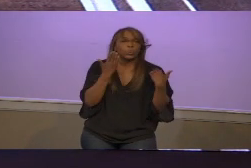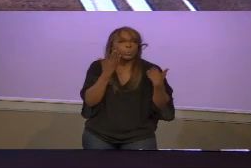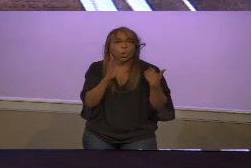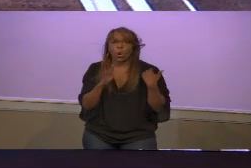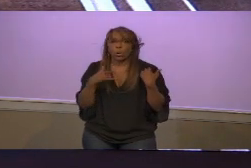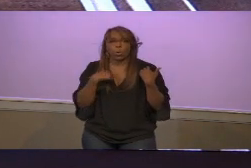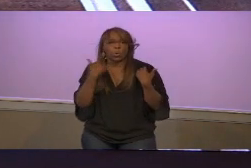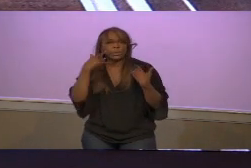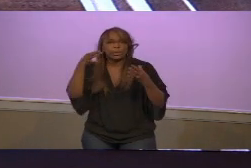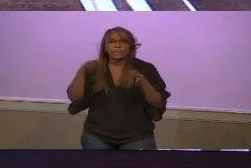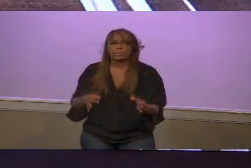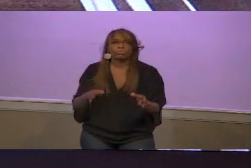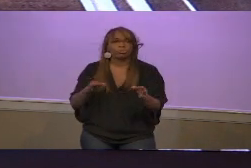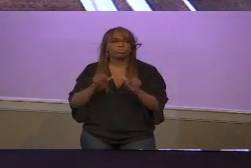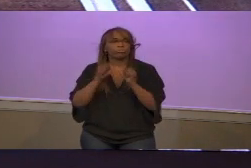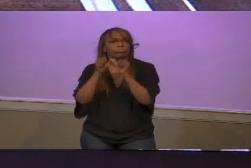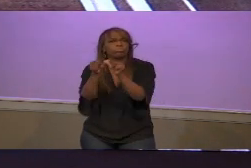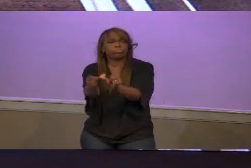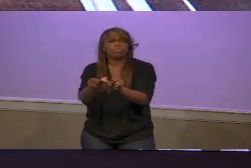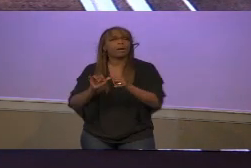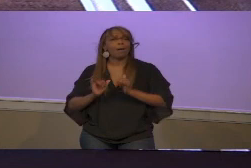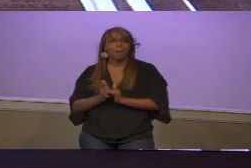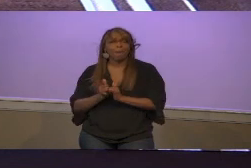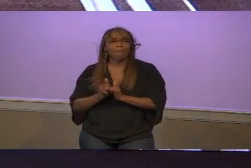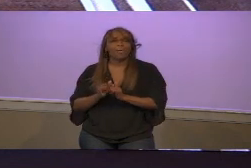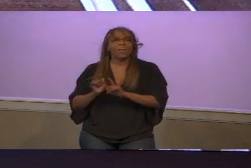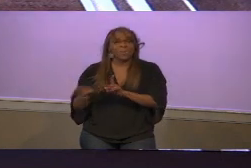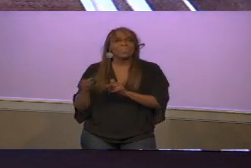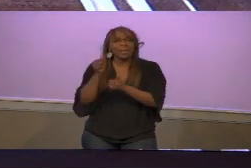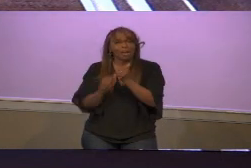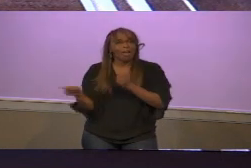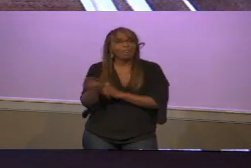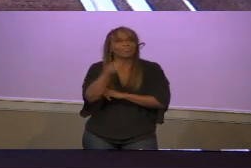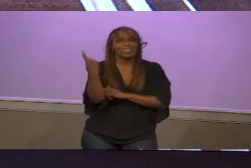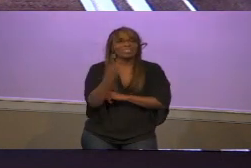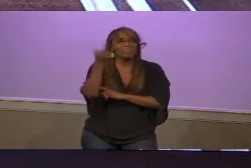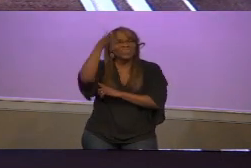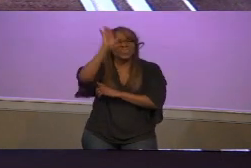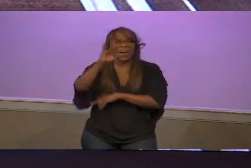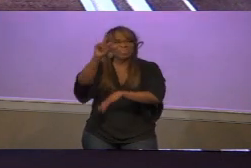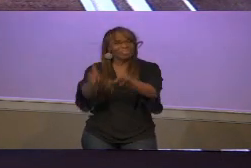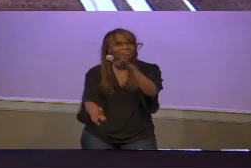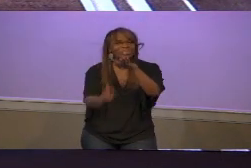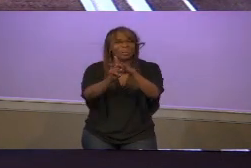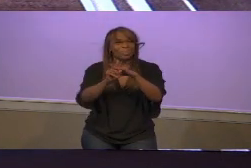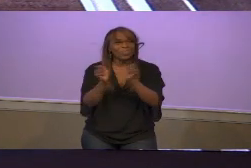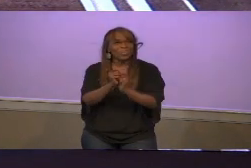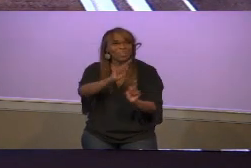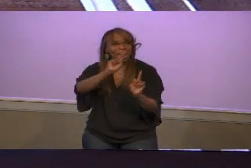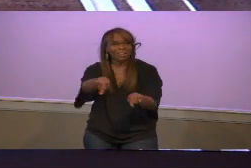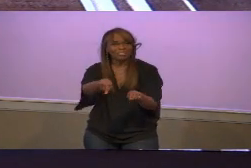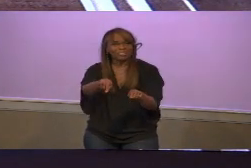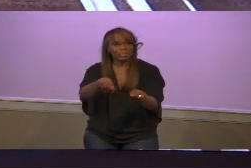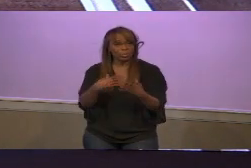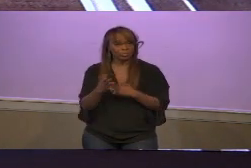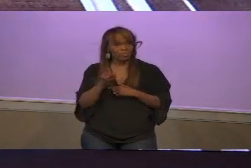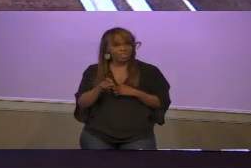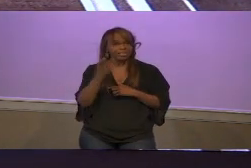what decisions to make. And yet each and every time God would come through with the answer that was